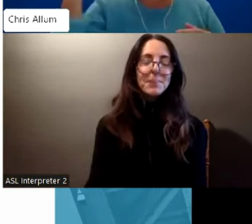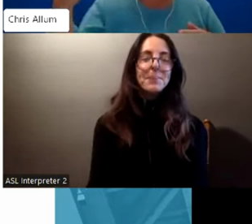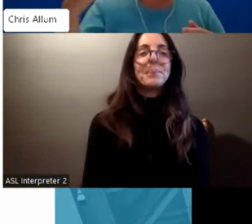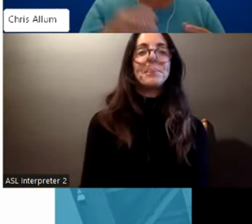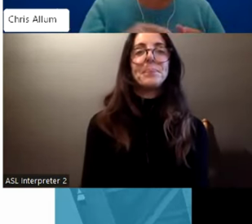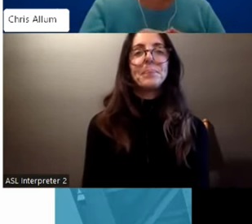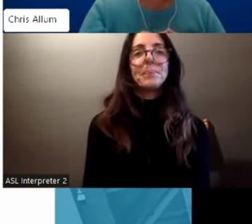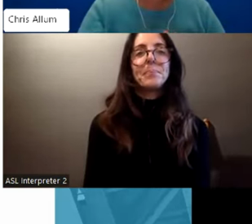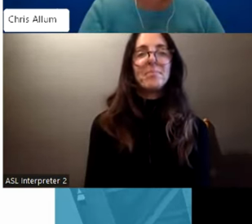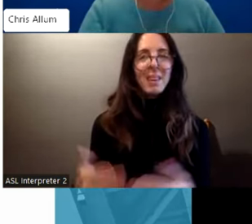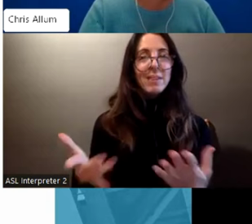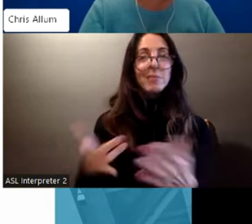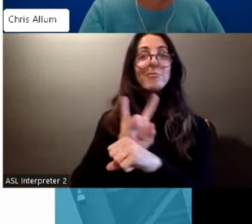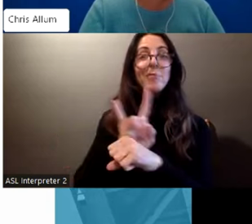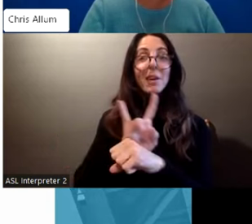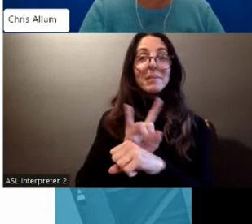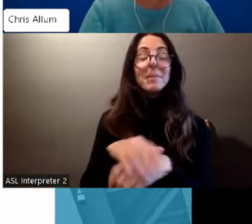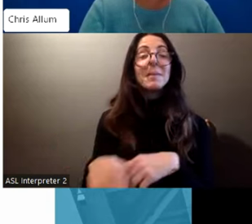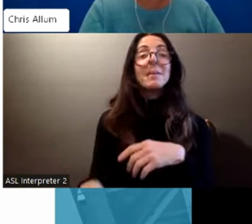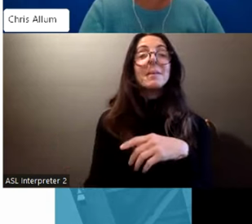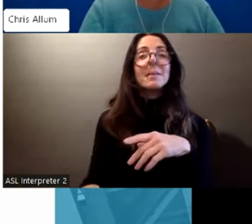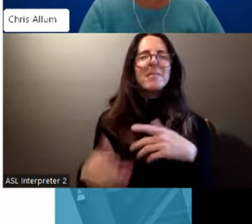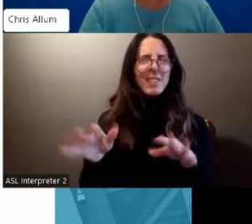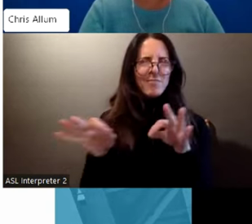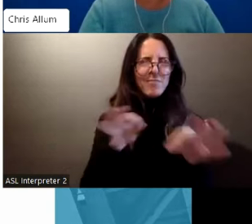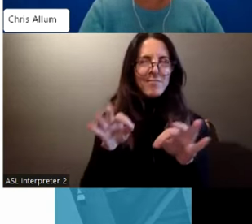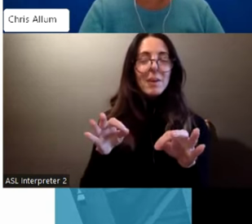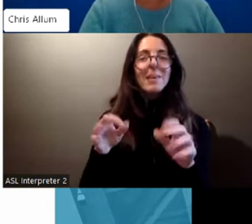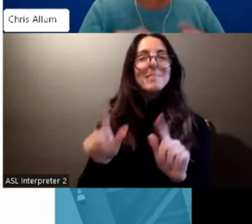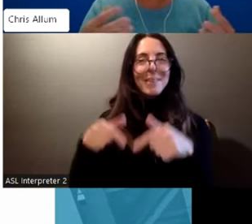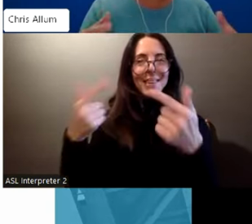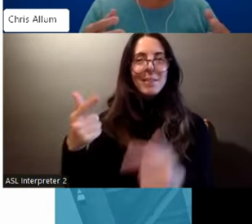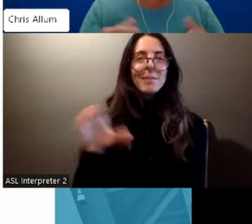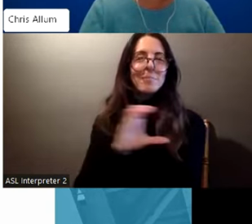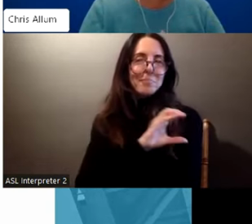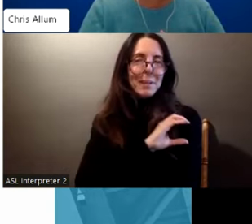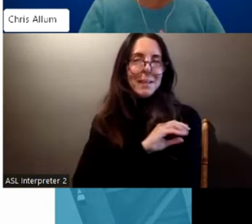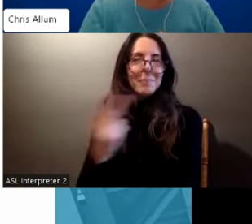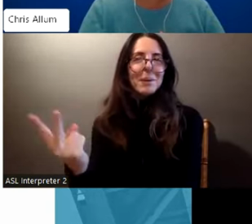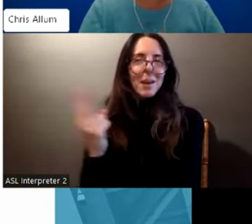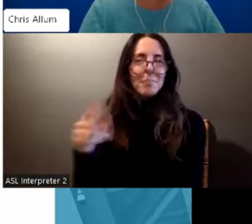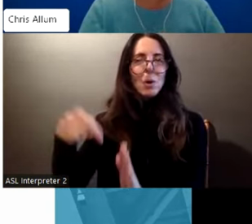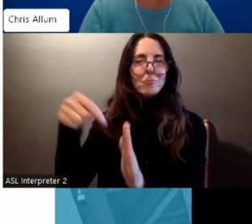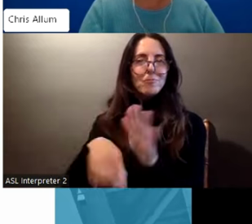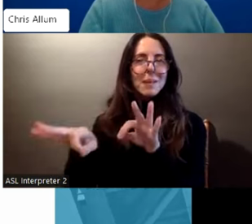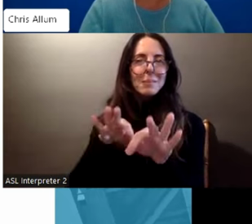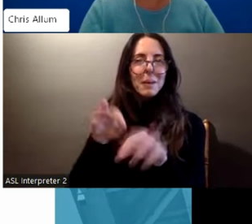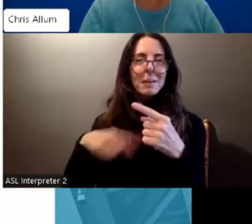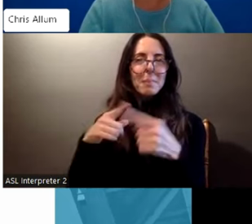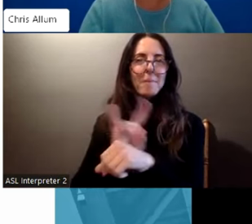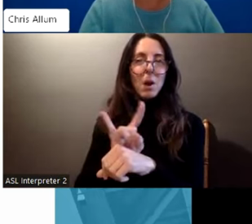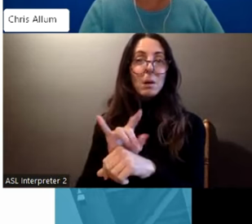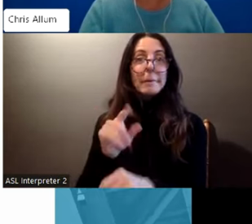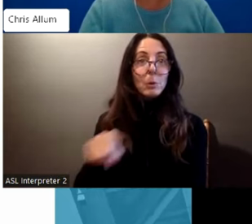and you will shortly hear from John and Jeff a lot more about fraud. But really, if you have been the victim